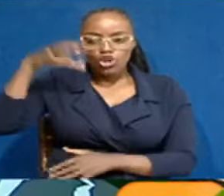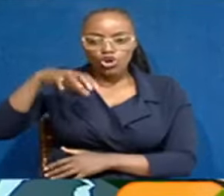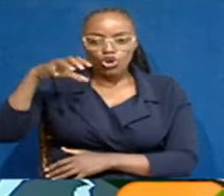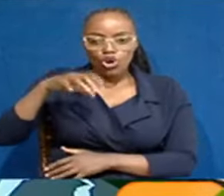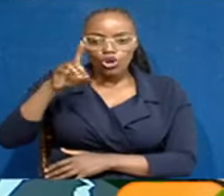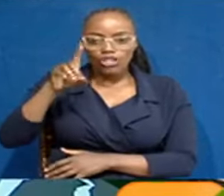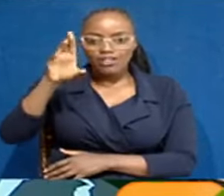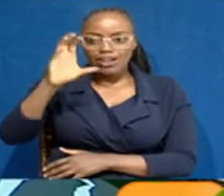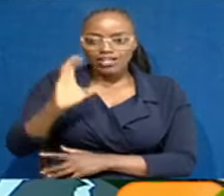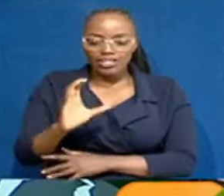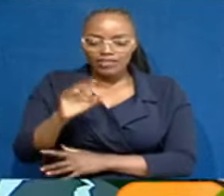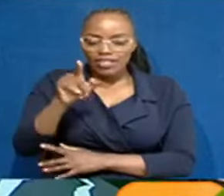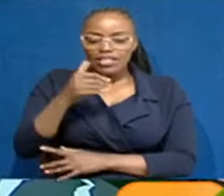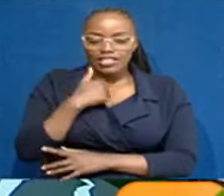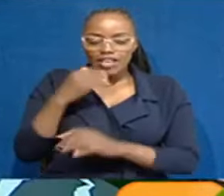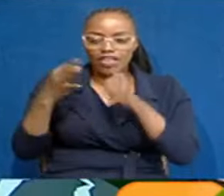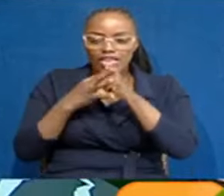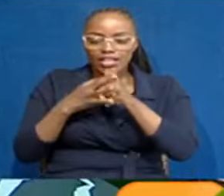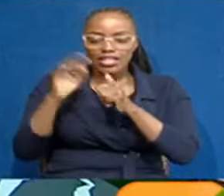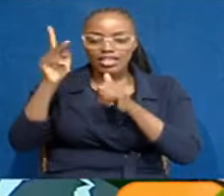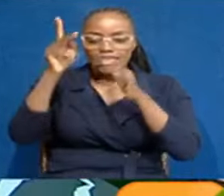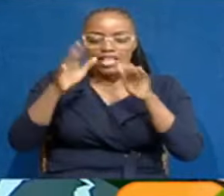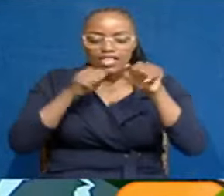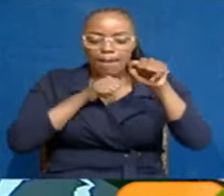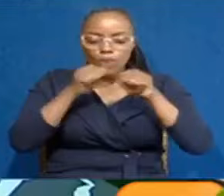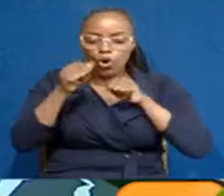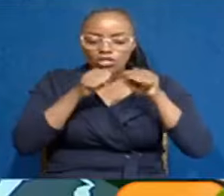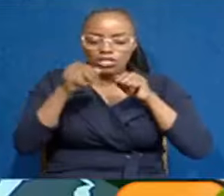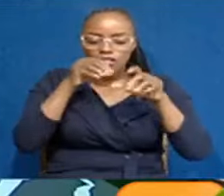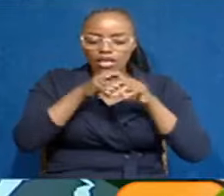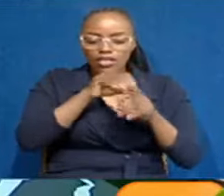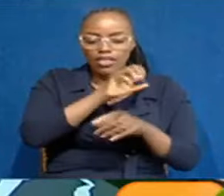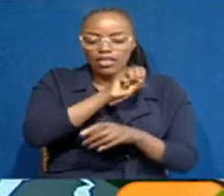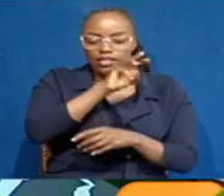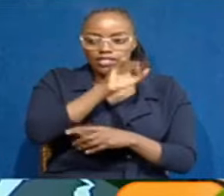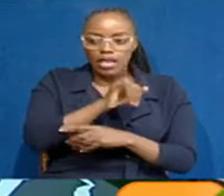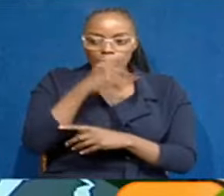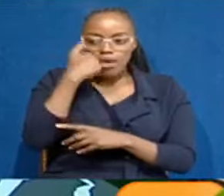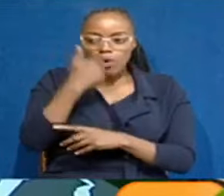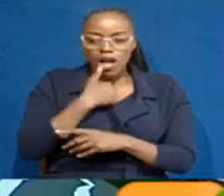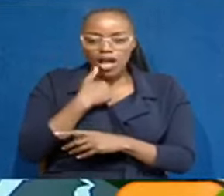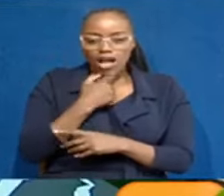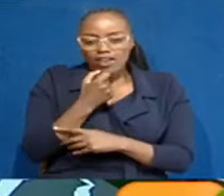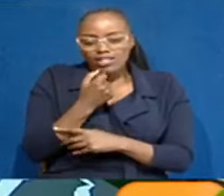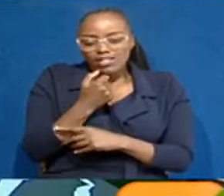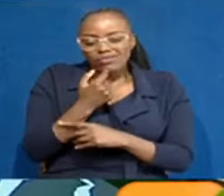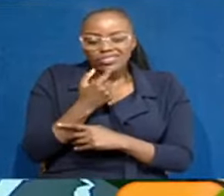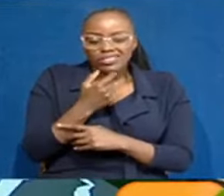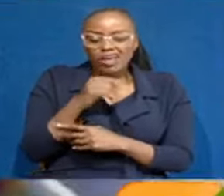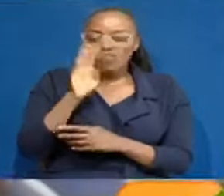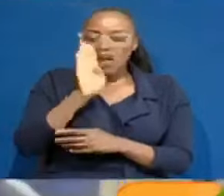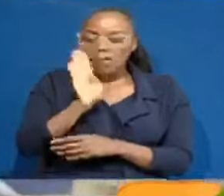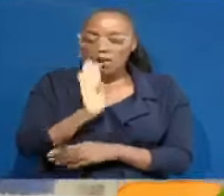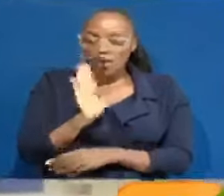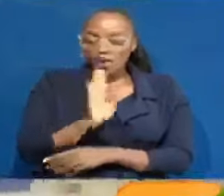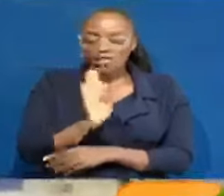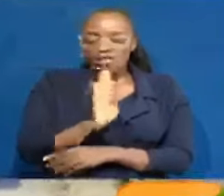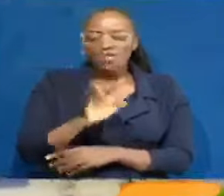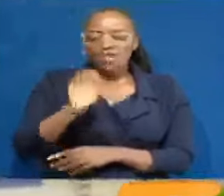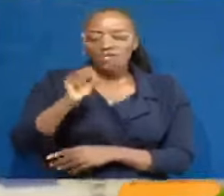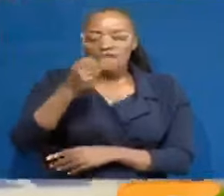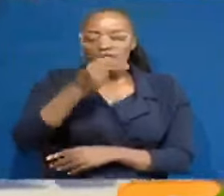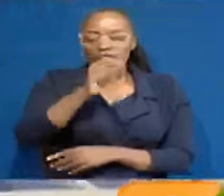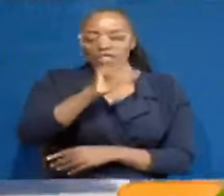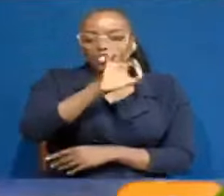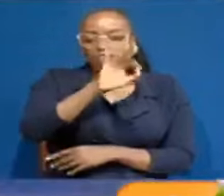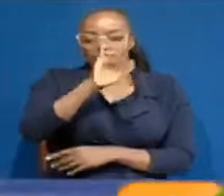DRC. This brings to eight Kenyan boxers in the semis who are all assured of at least a bronze medal. Featherweight Shafi Bakari